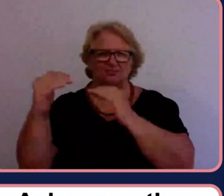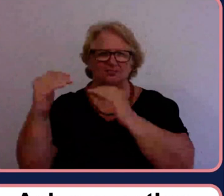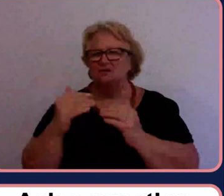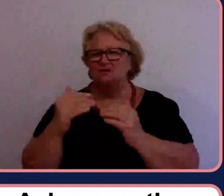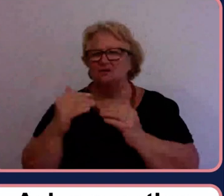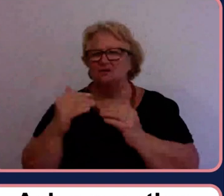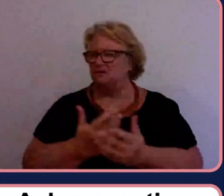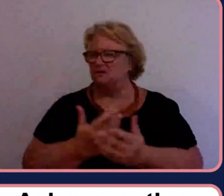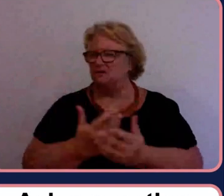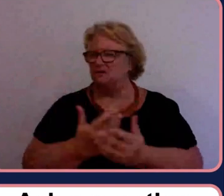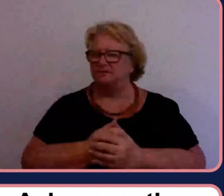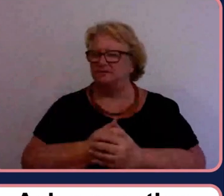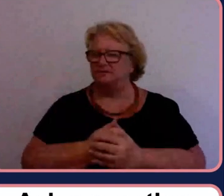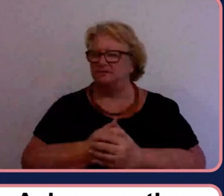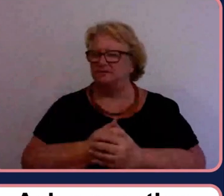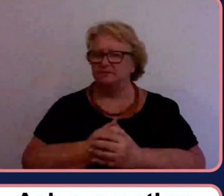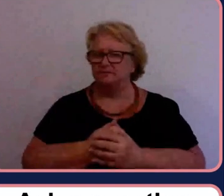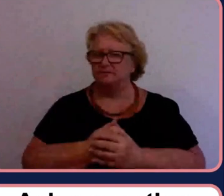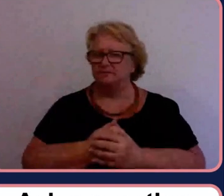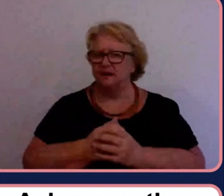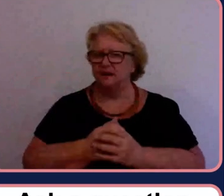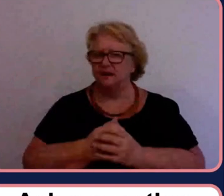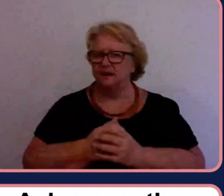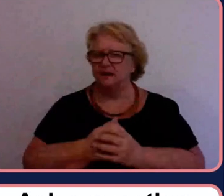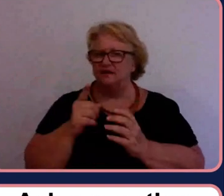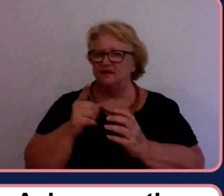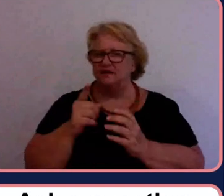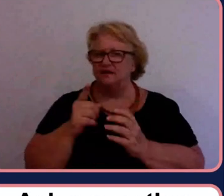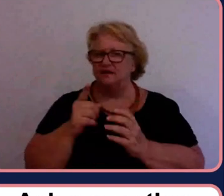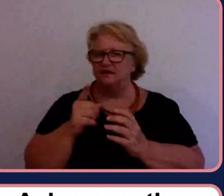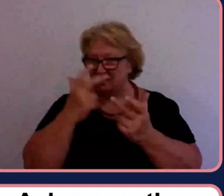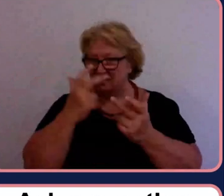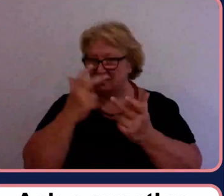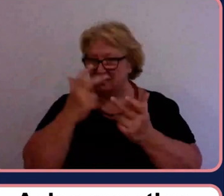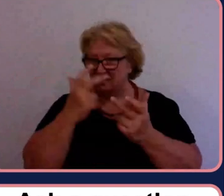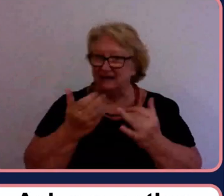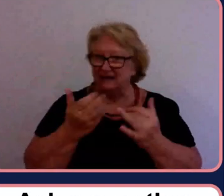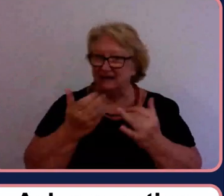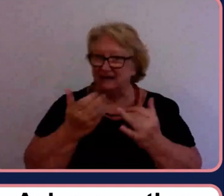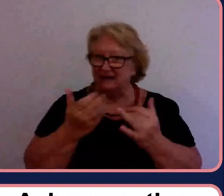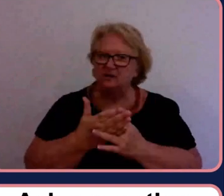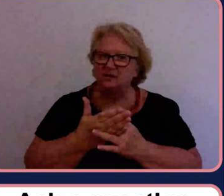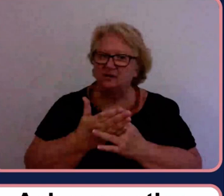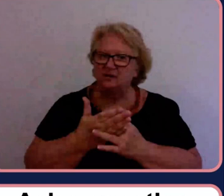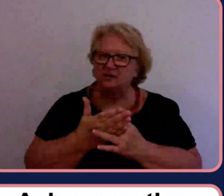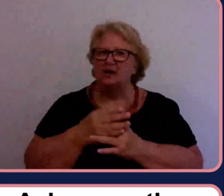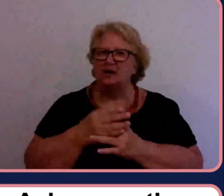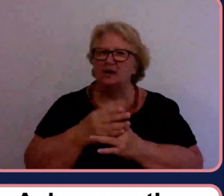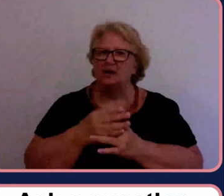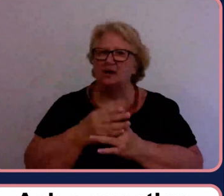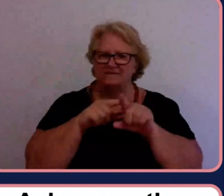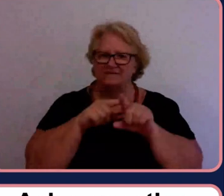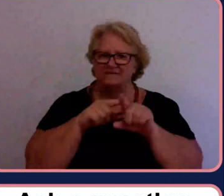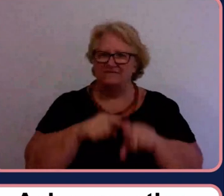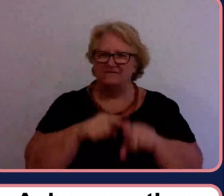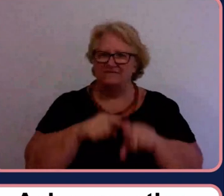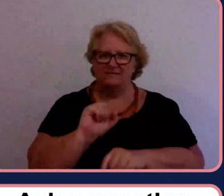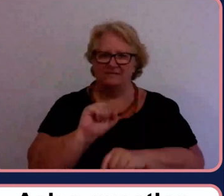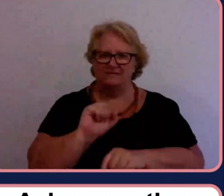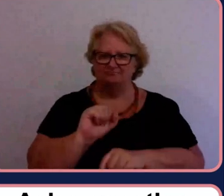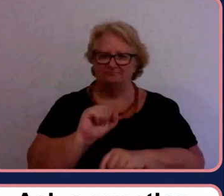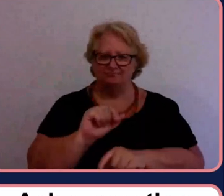So, the whole idea of early intervention is that it is tailored to the individual needs and that it is,